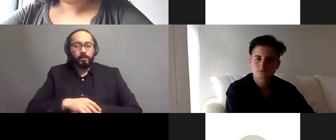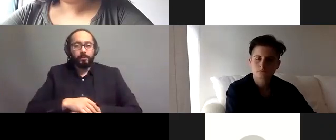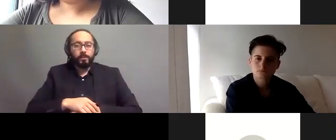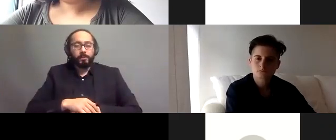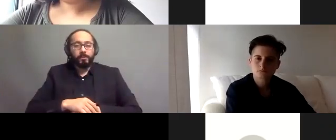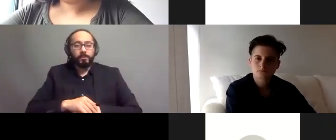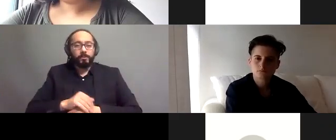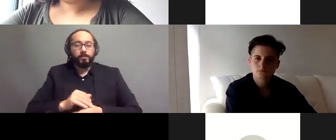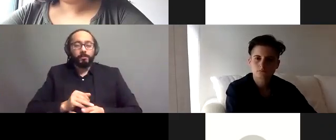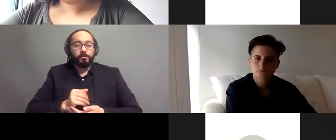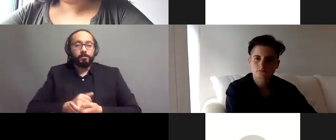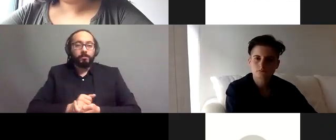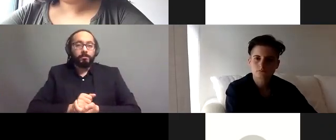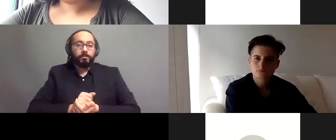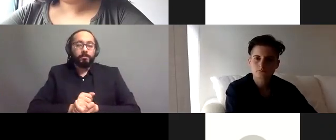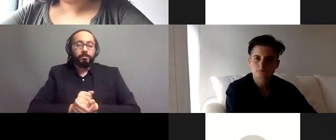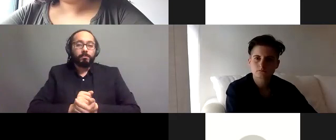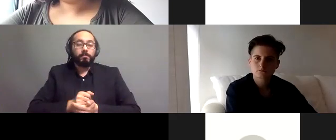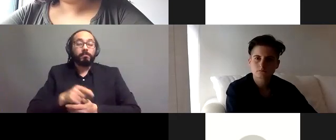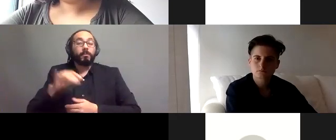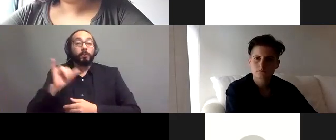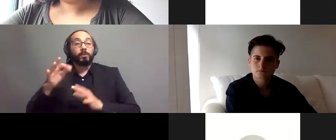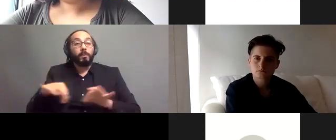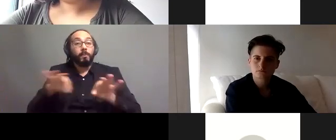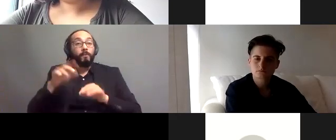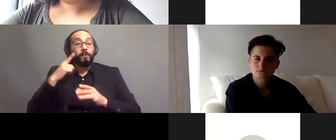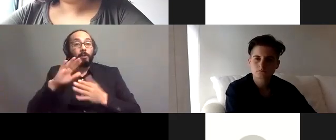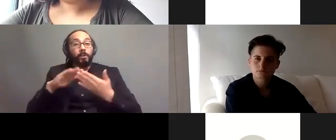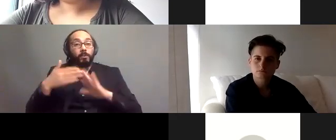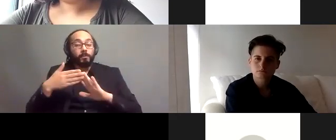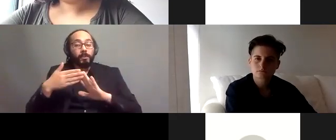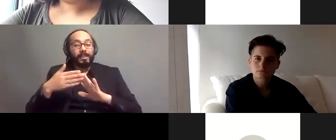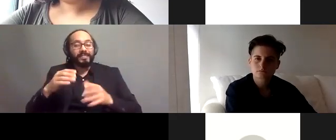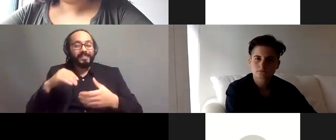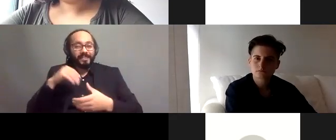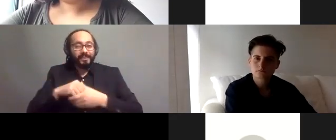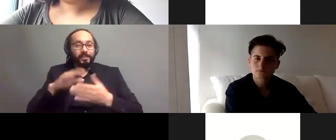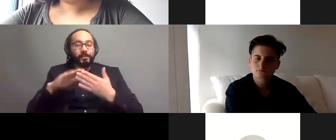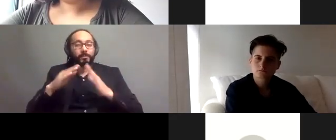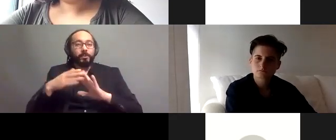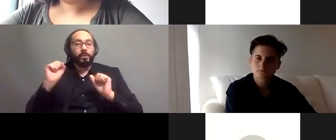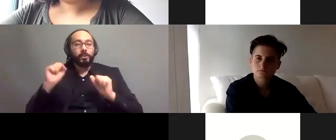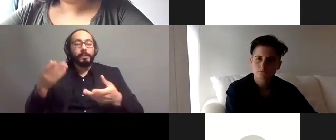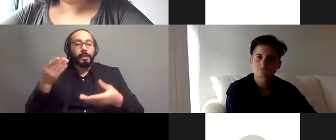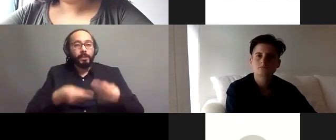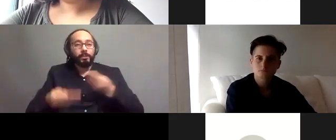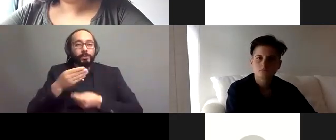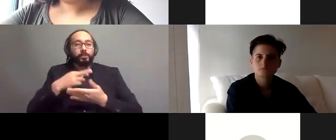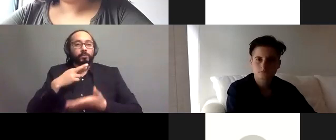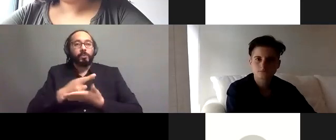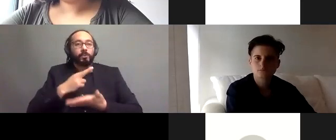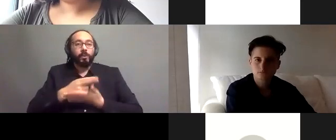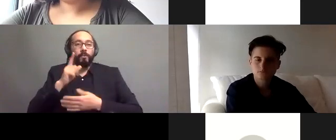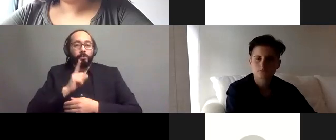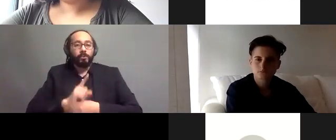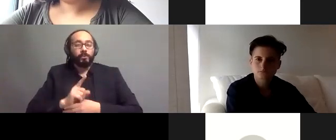having communities, belonging to communities, is also, you know, within communities, you can exchange resources, for sure. like,